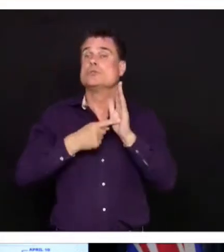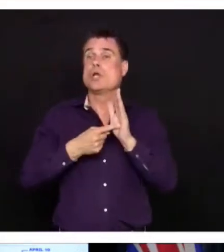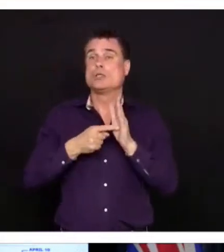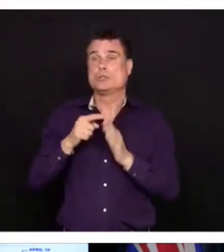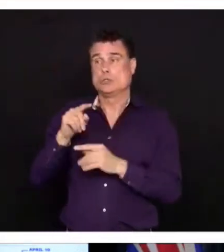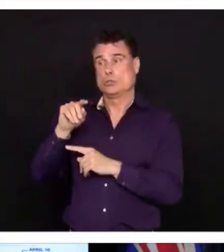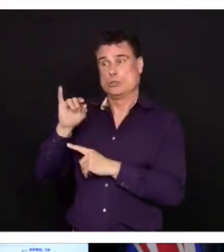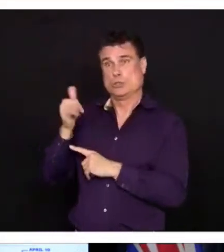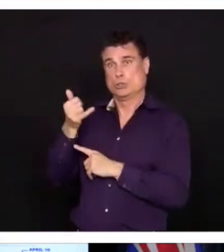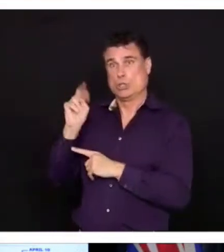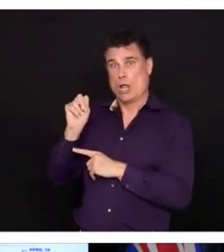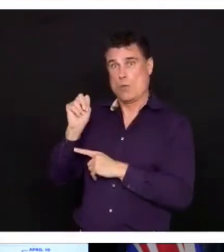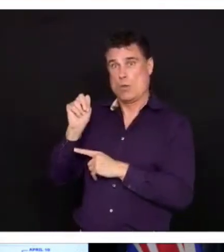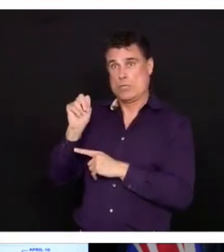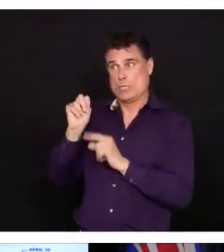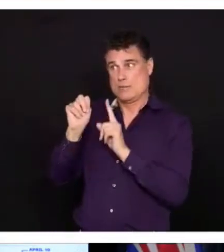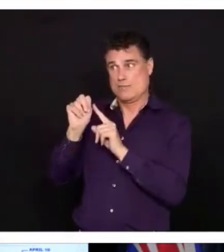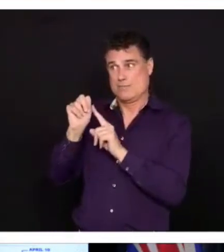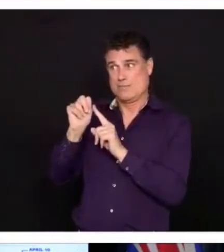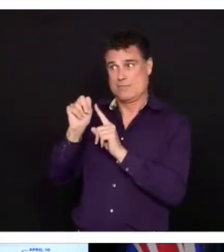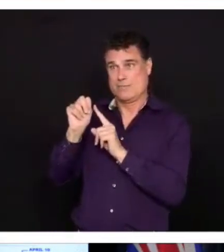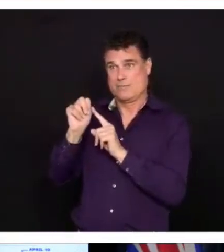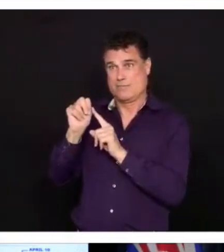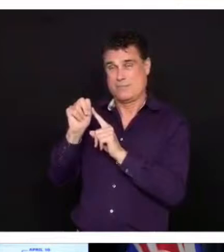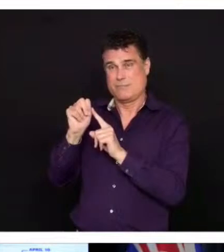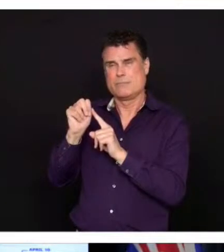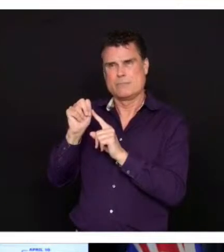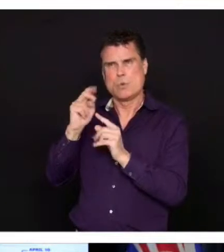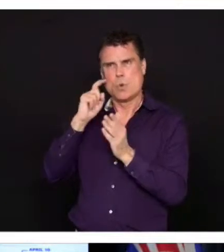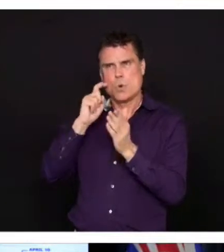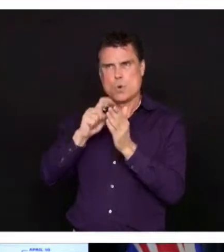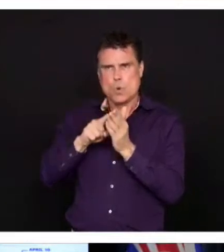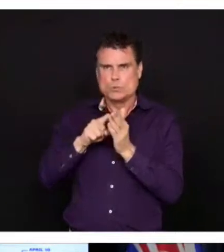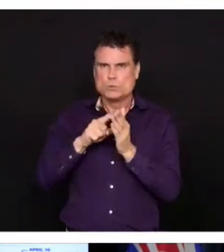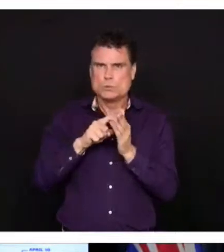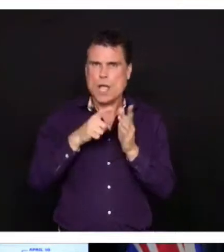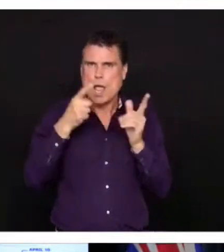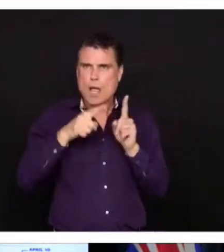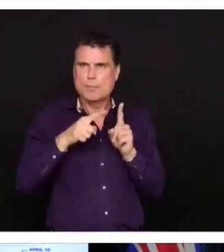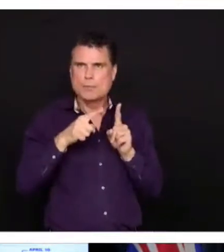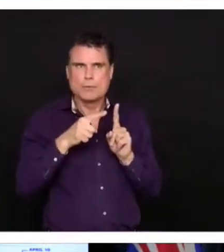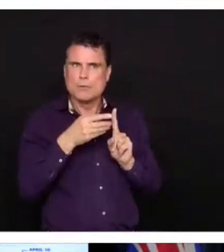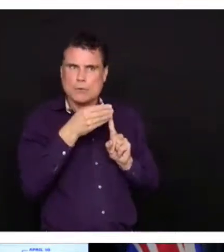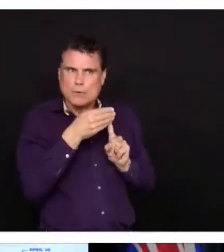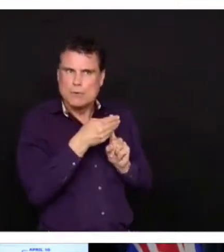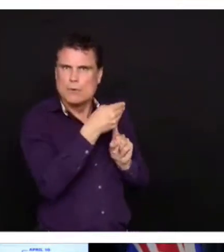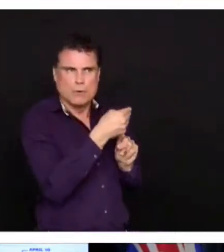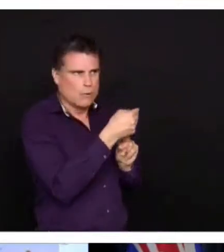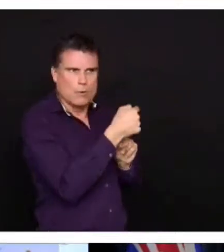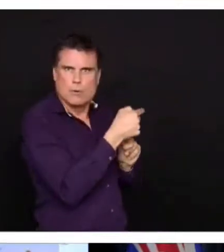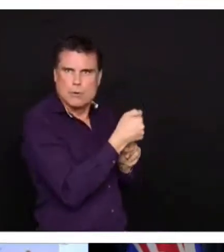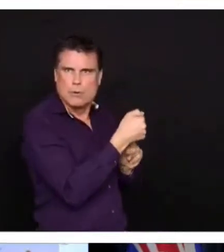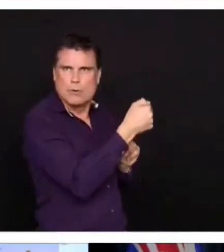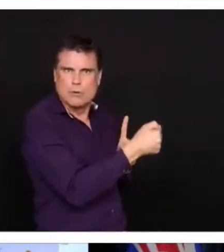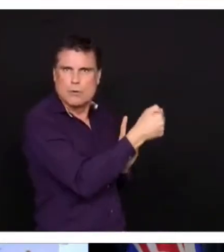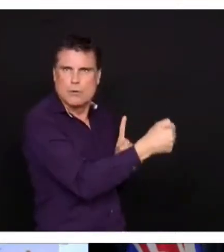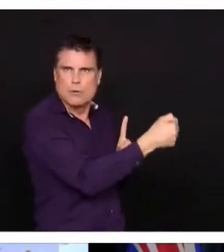that we have had a decrease. We've had a decrease in new cases, even though we have expanded testing once again.